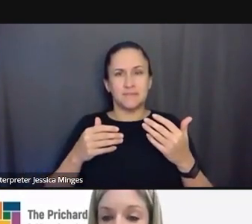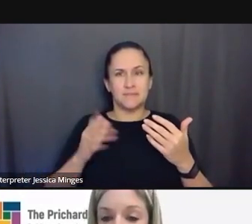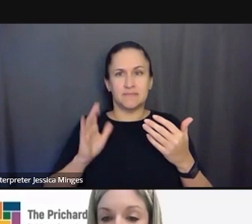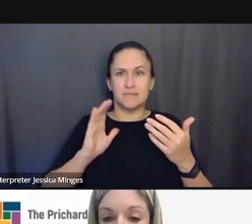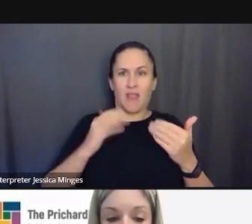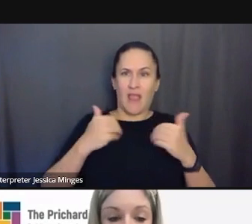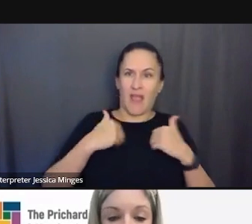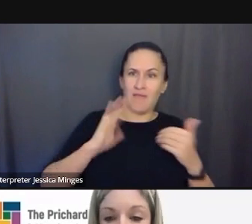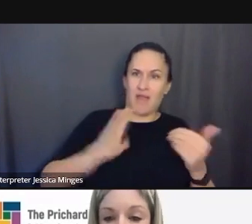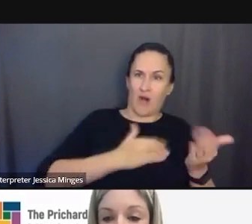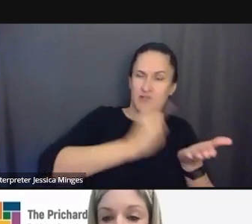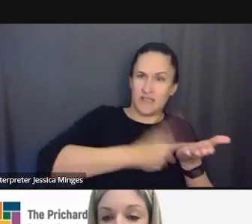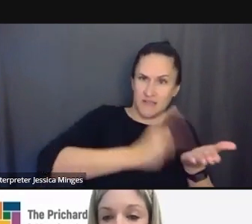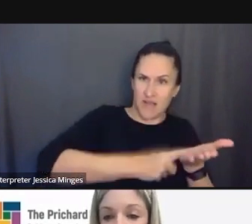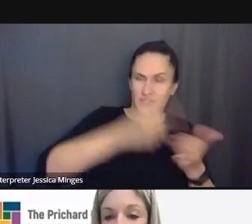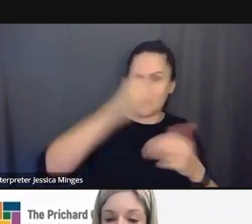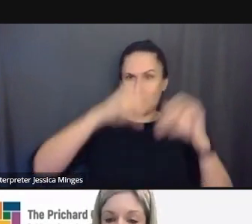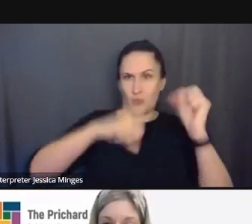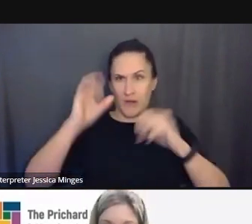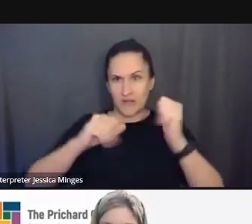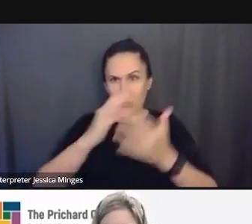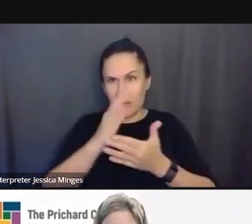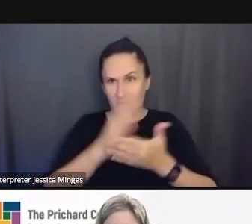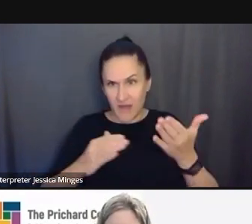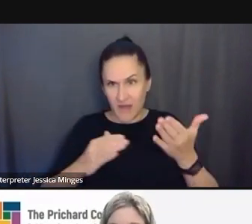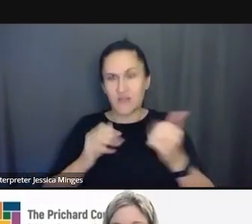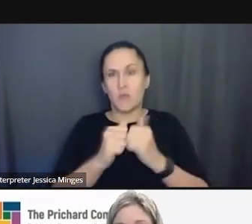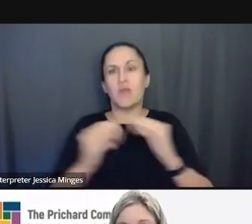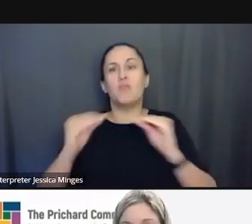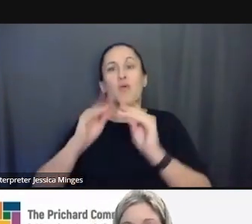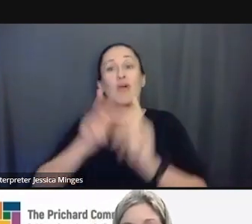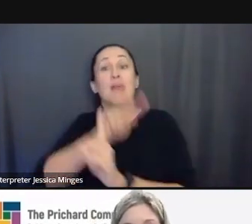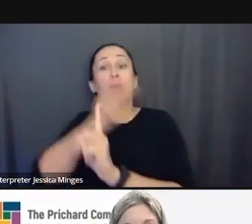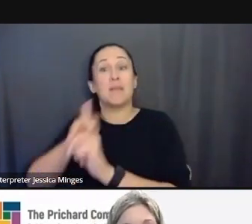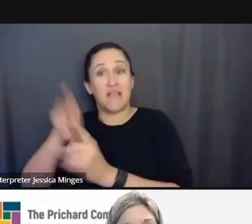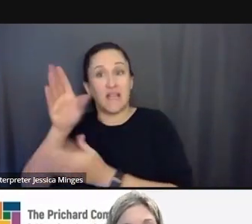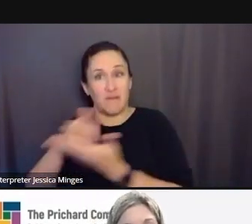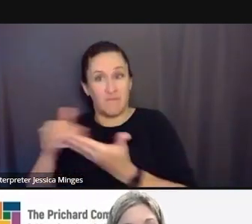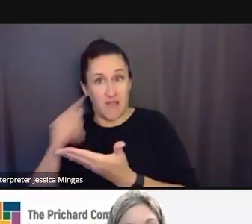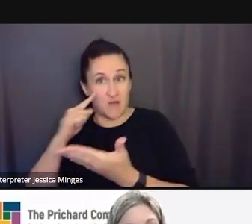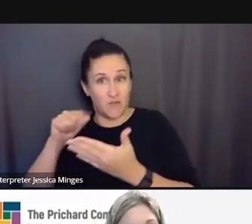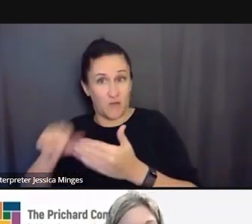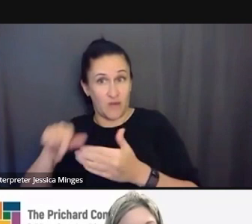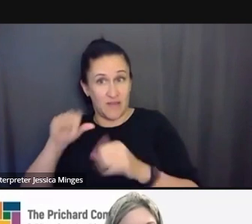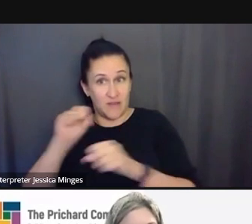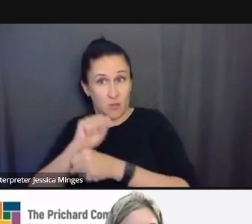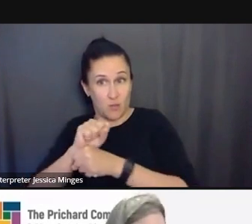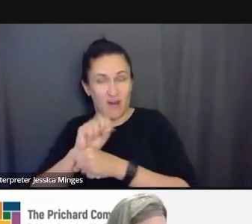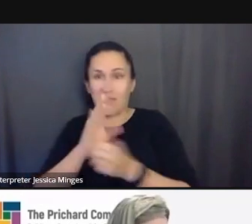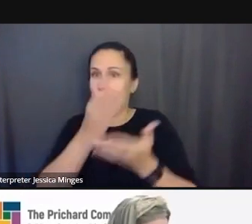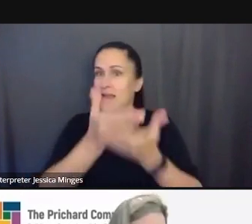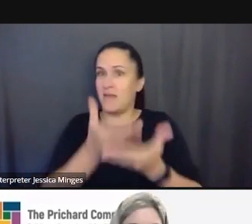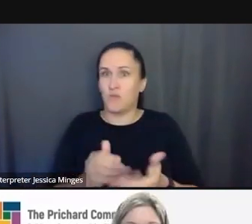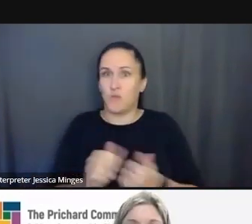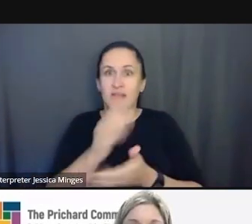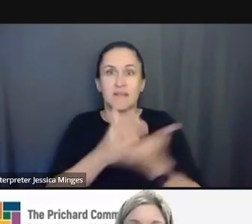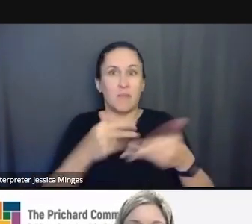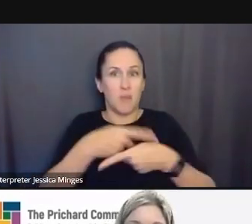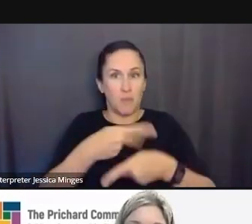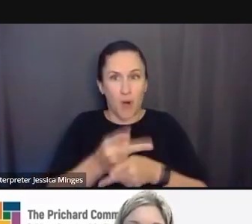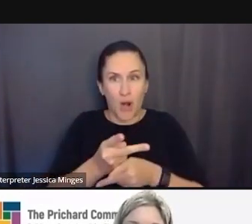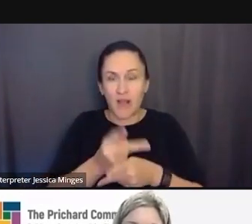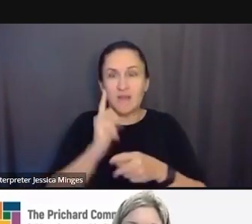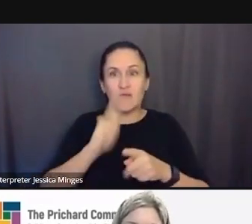discussion, brainstorming phase into a more implementation phase with this work. That's evident in some of the products that our